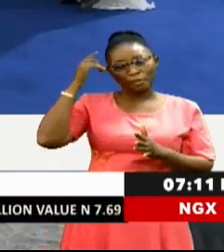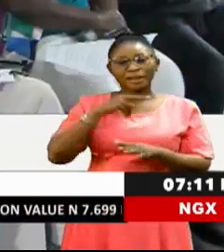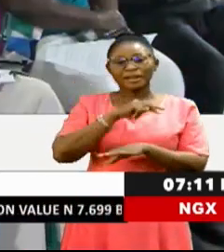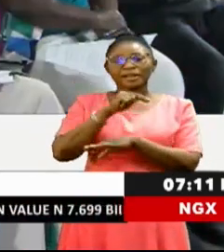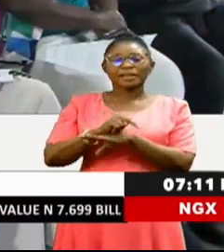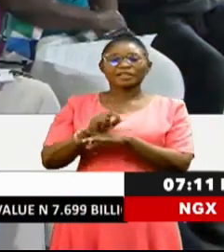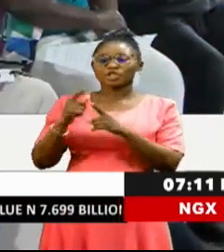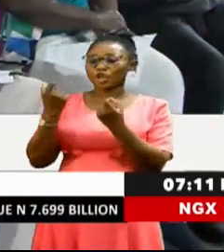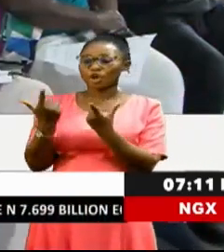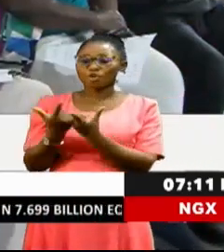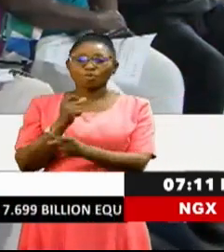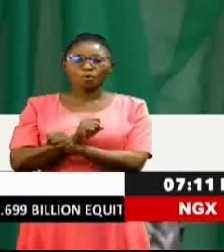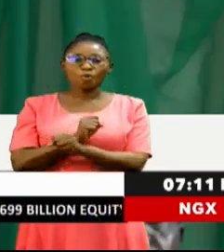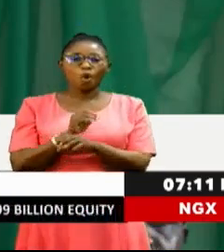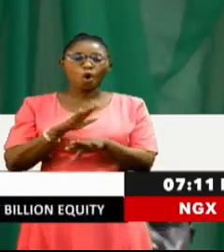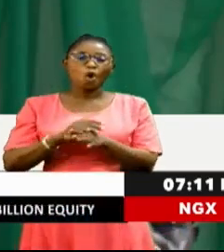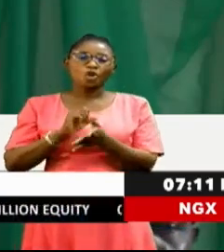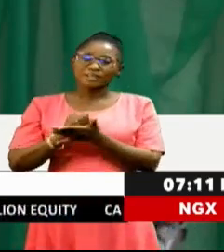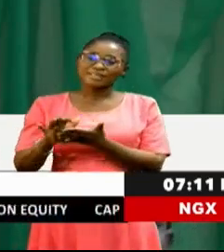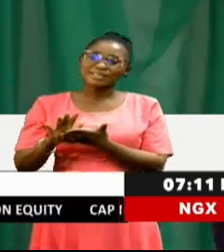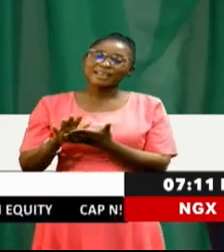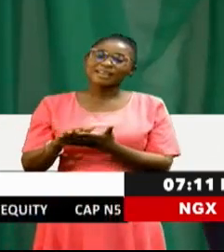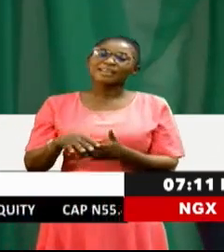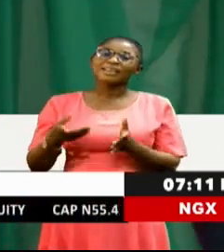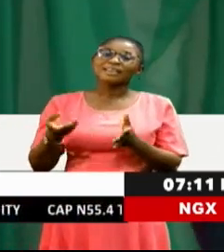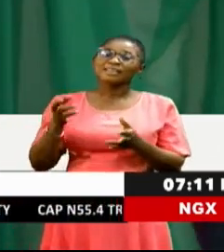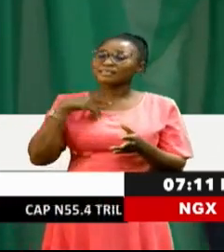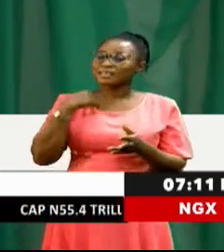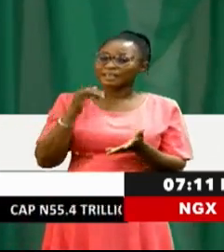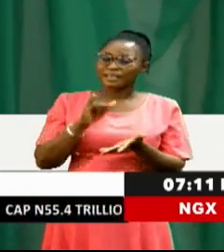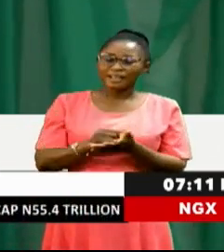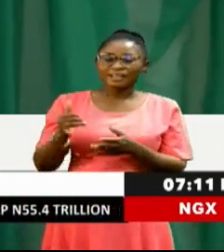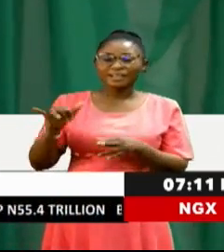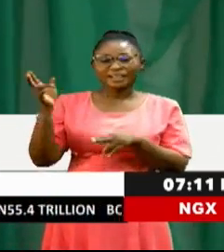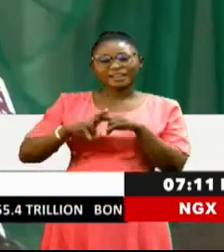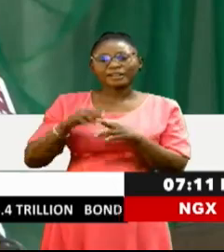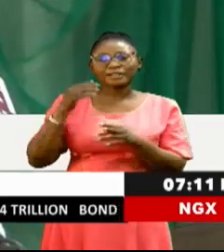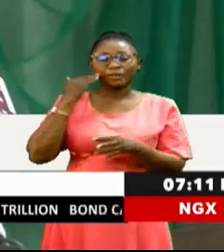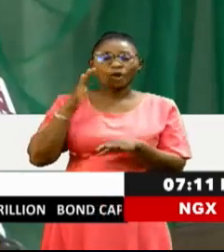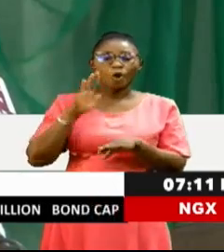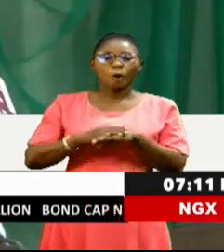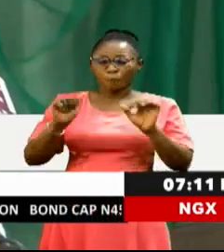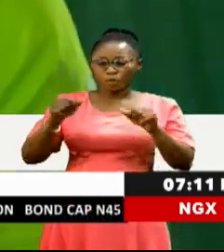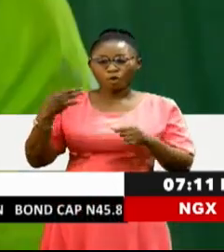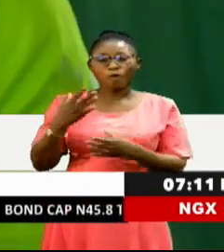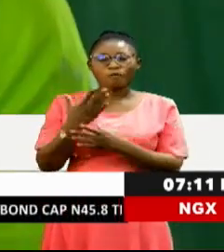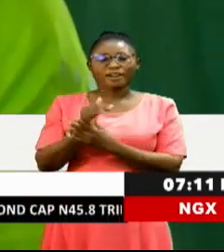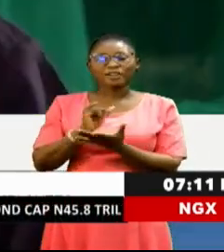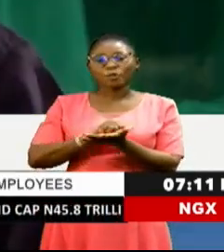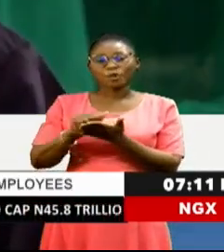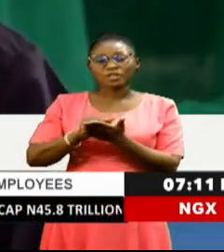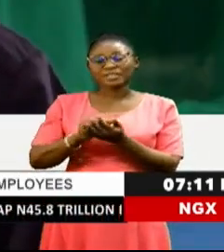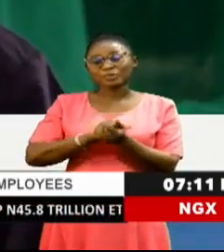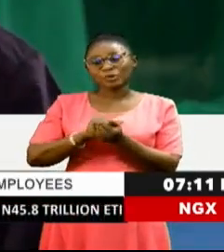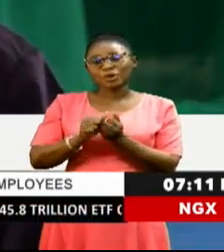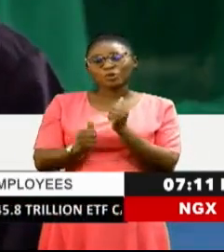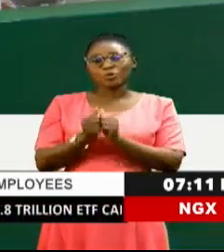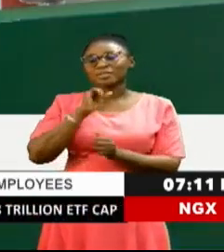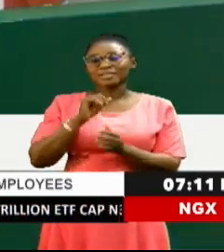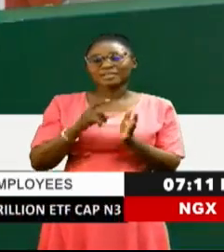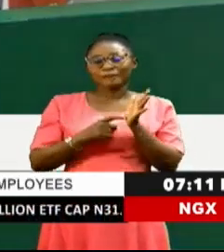Task Group on Sanitation reaffirm commitment to increasing awareness on importance of hand washing, which is an effective and affordable way to